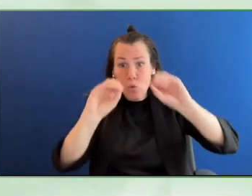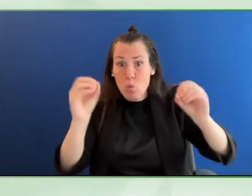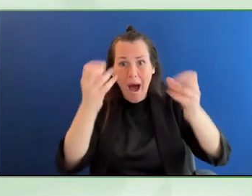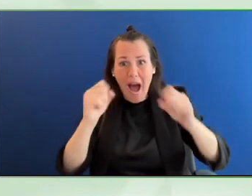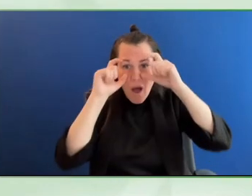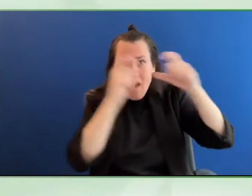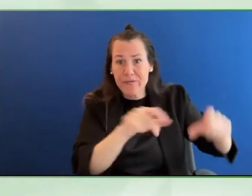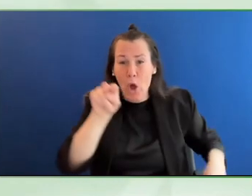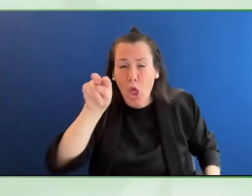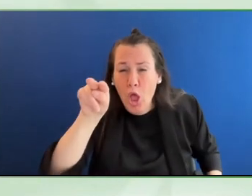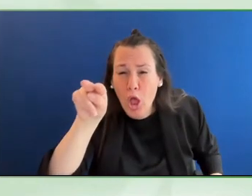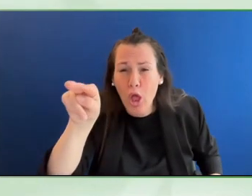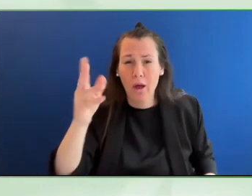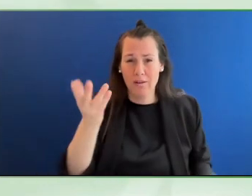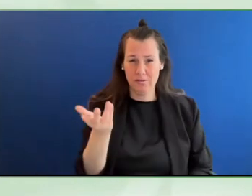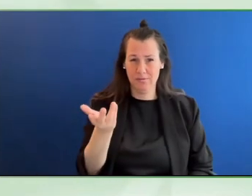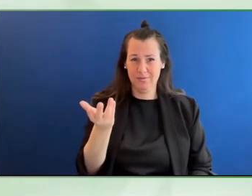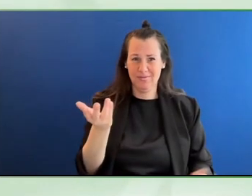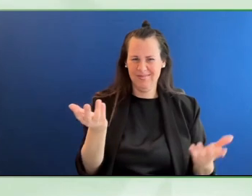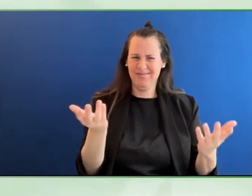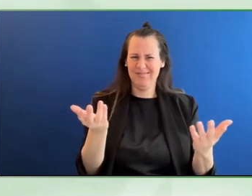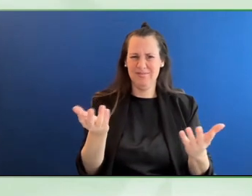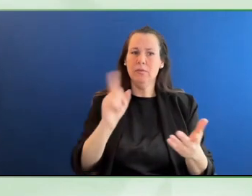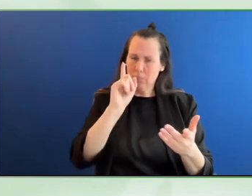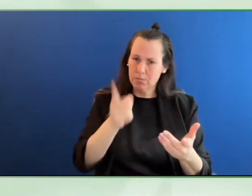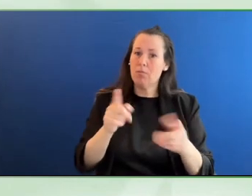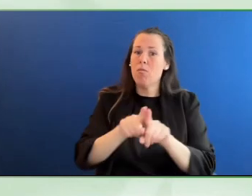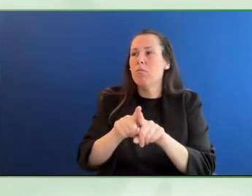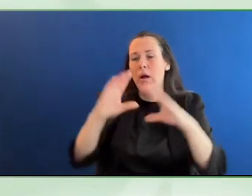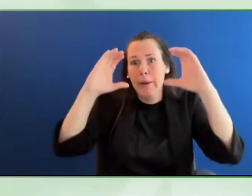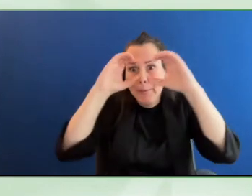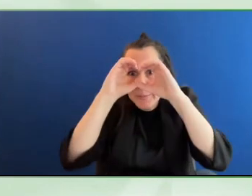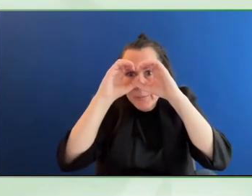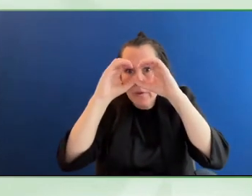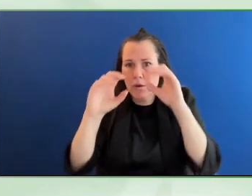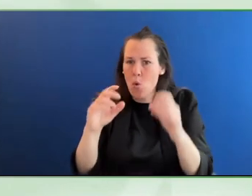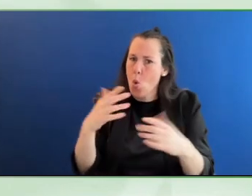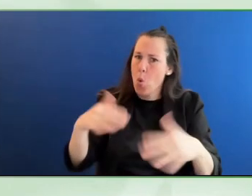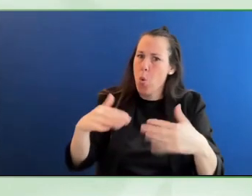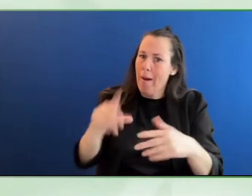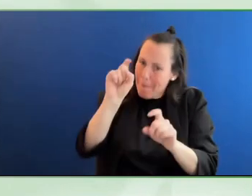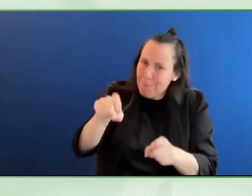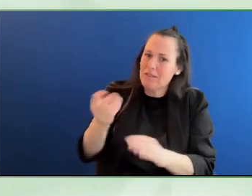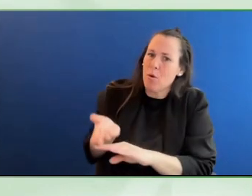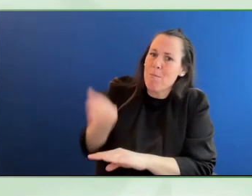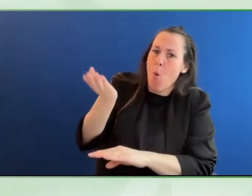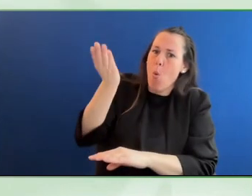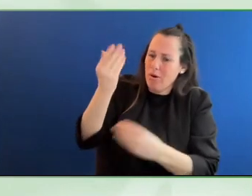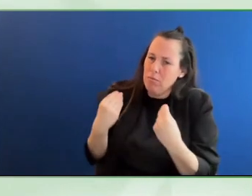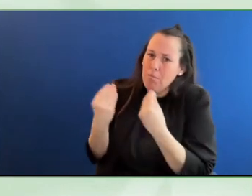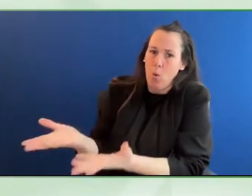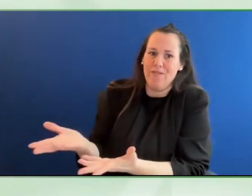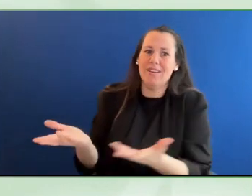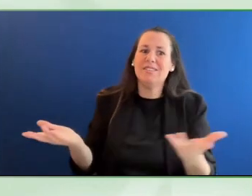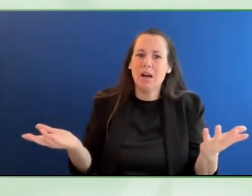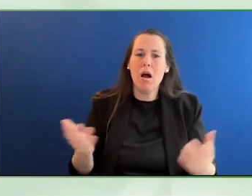before. And another one is that for it to work, it's got to be on all the computers. And that's a lot of work. That's a lot